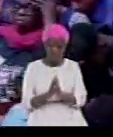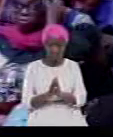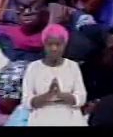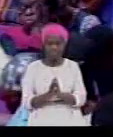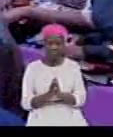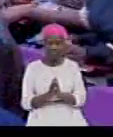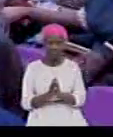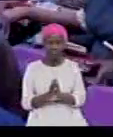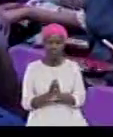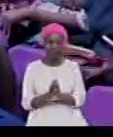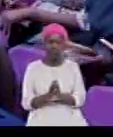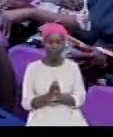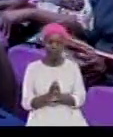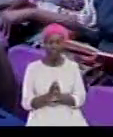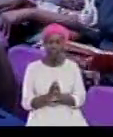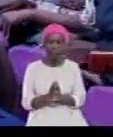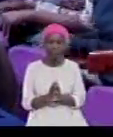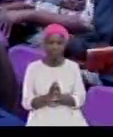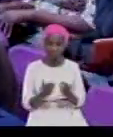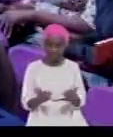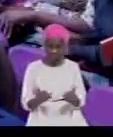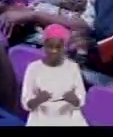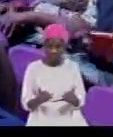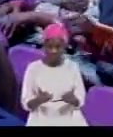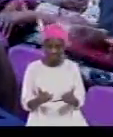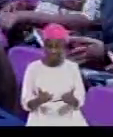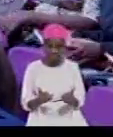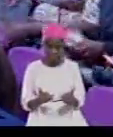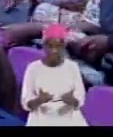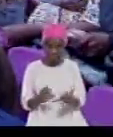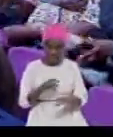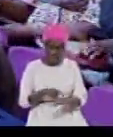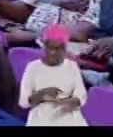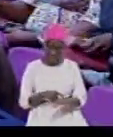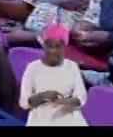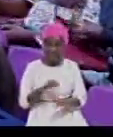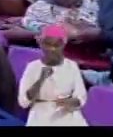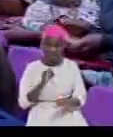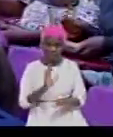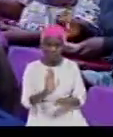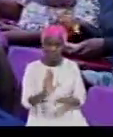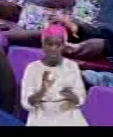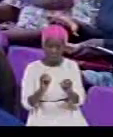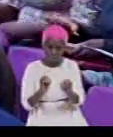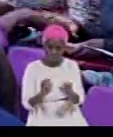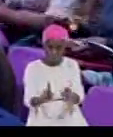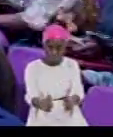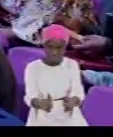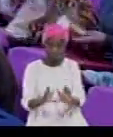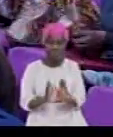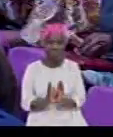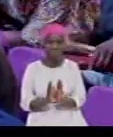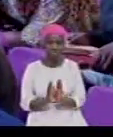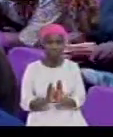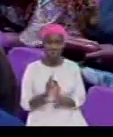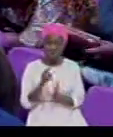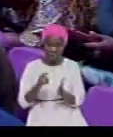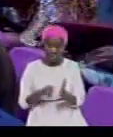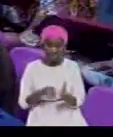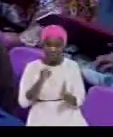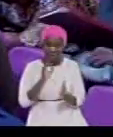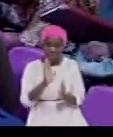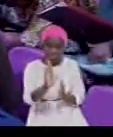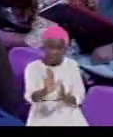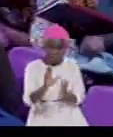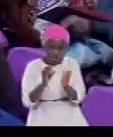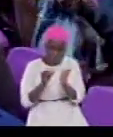eyes closed. This is your chance and this is your time. This